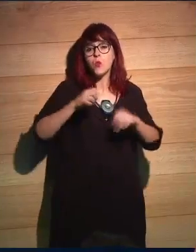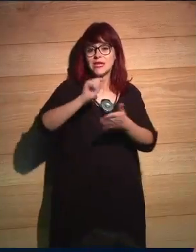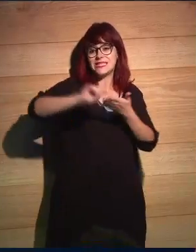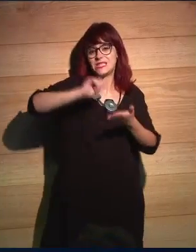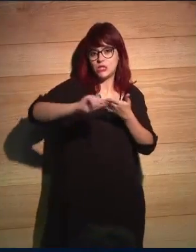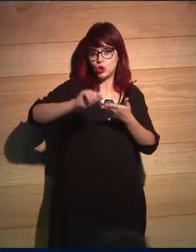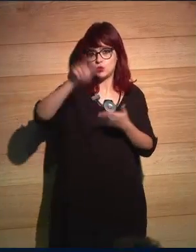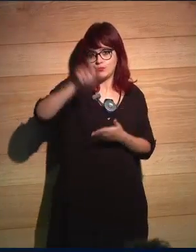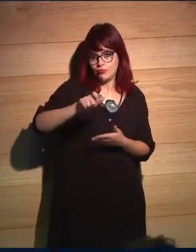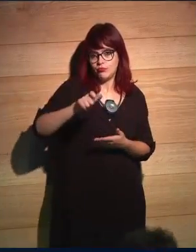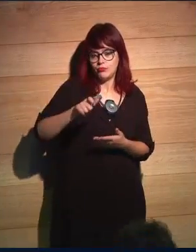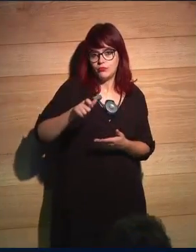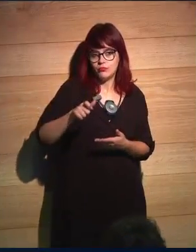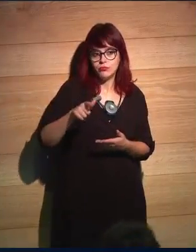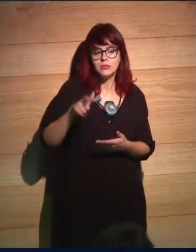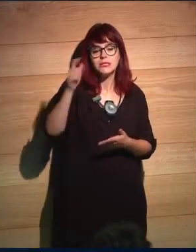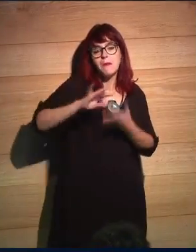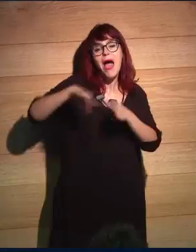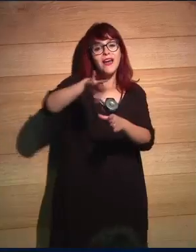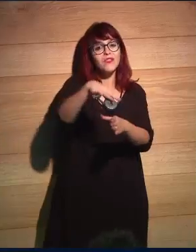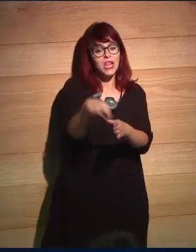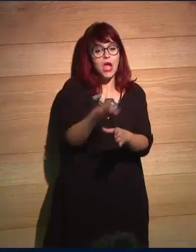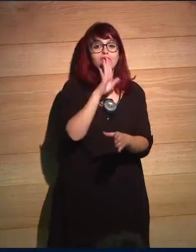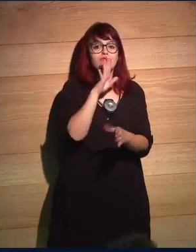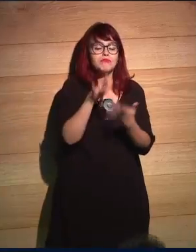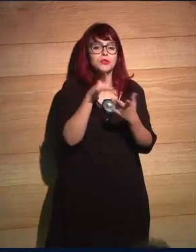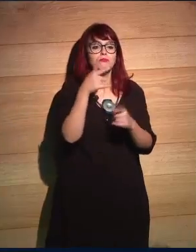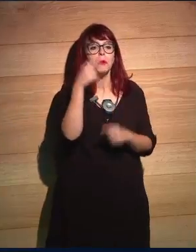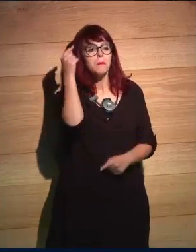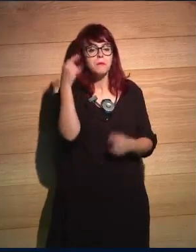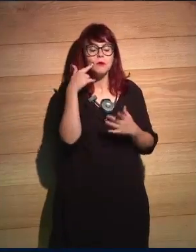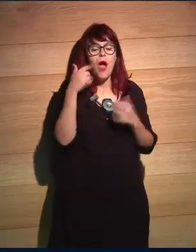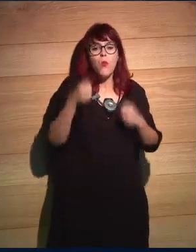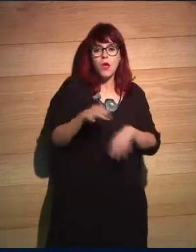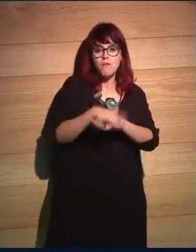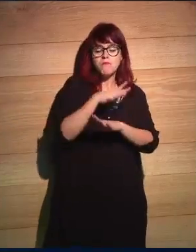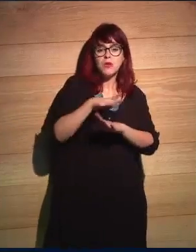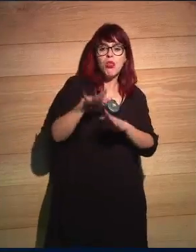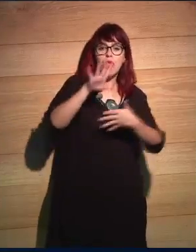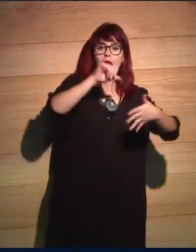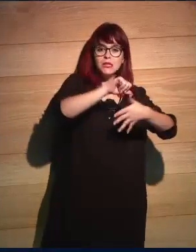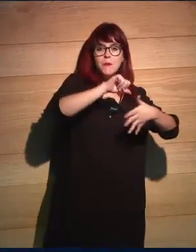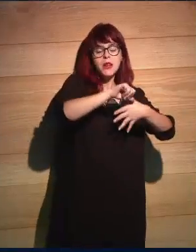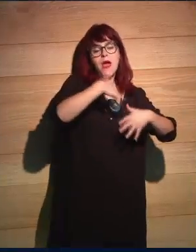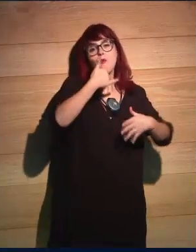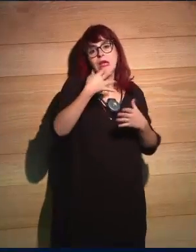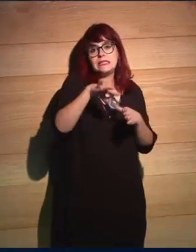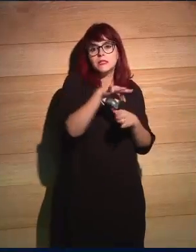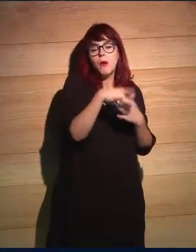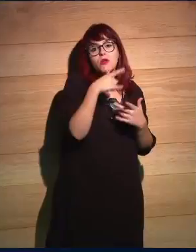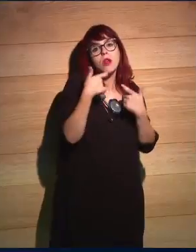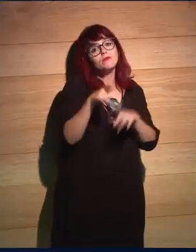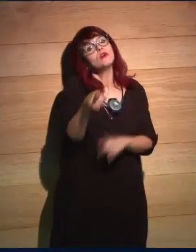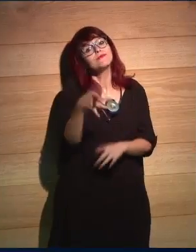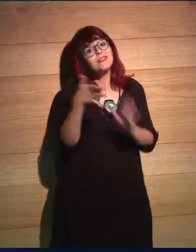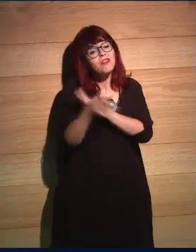manage. But even if you're a writer who has to write in a coffee shop,